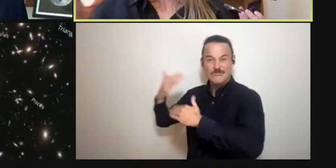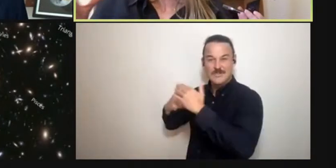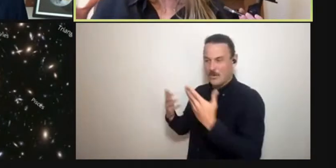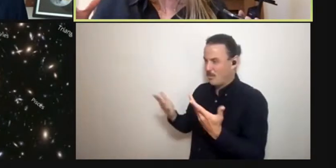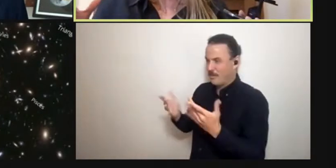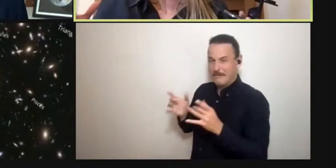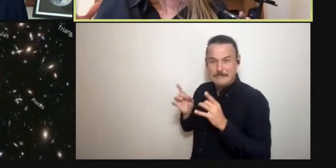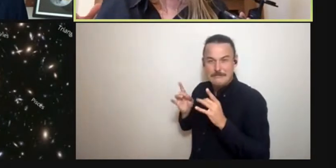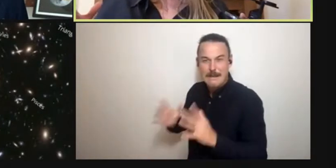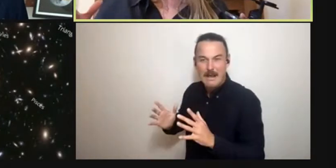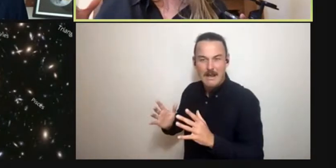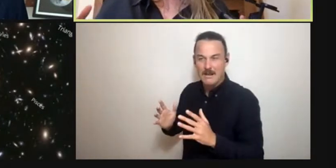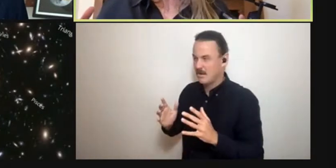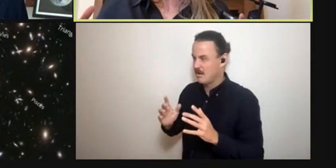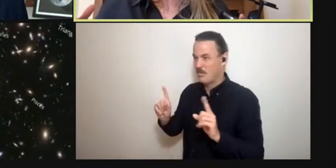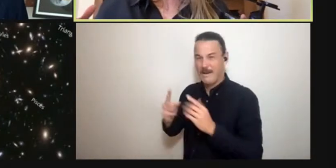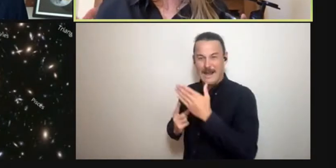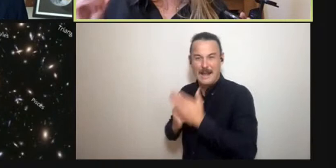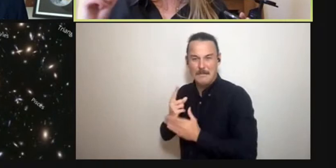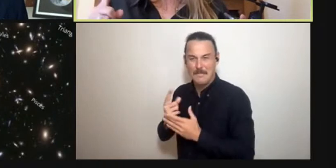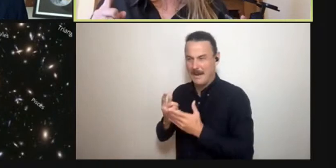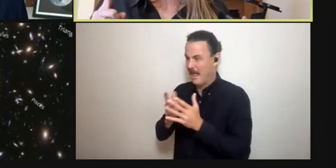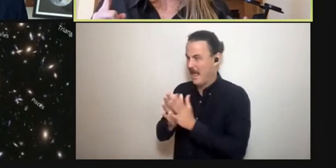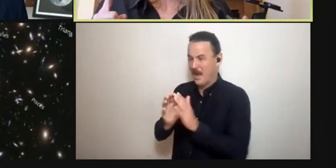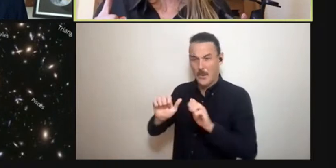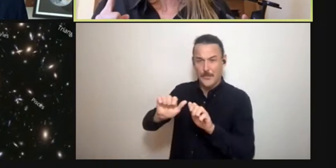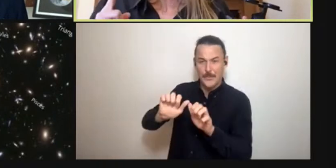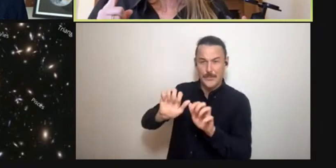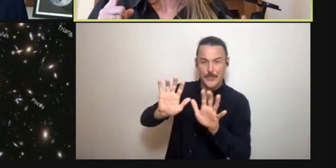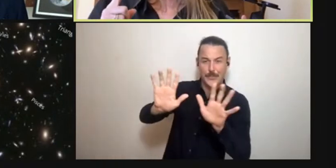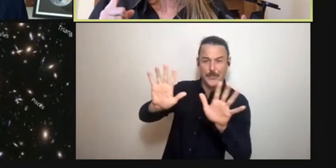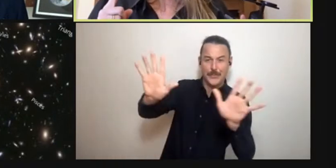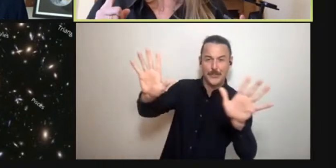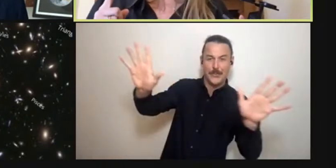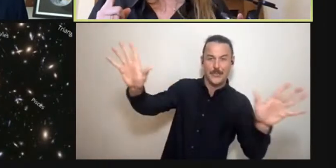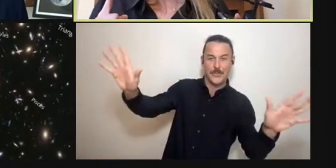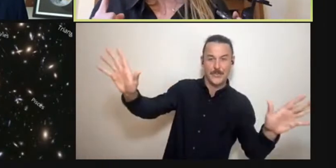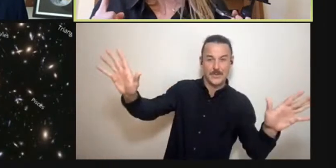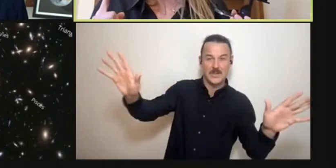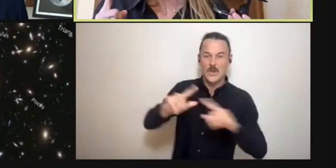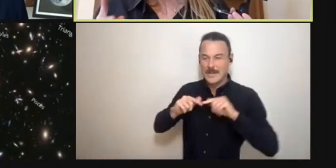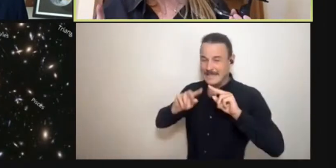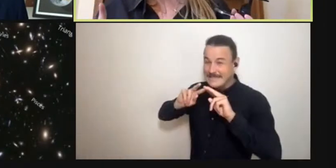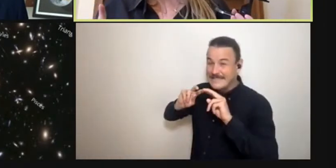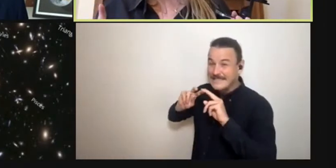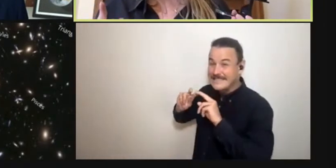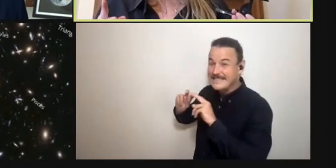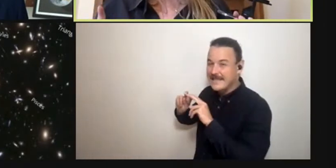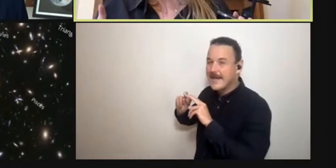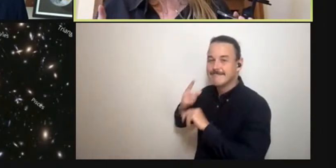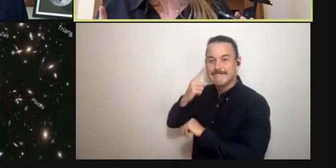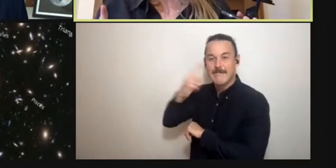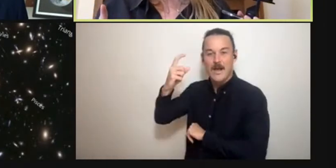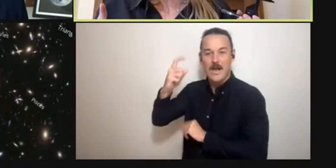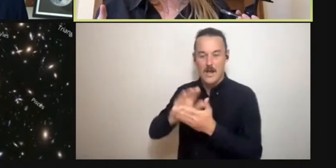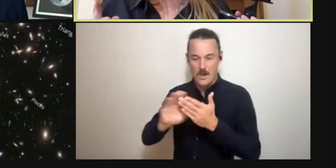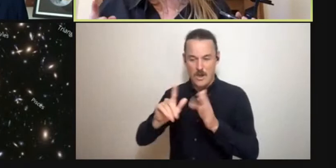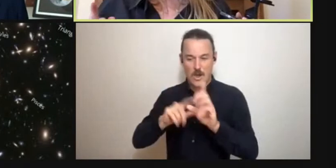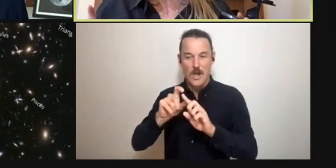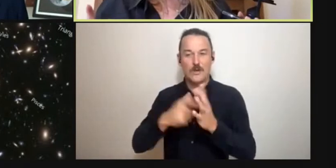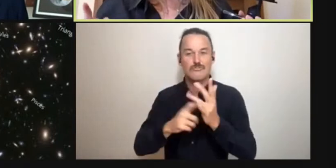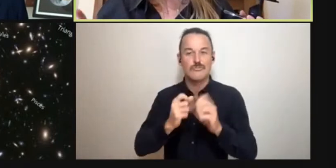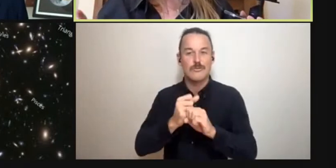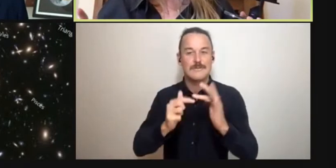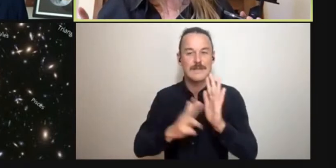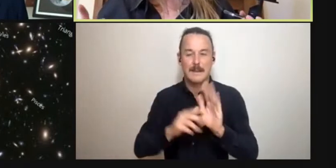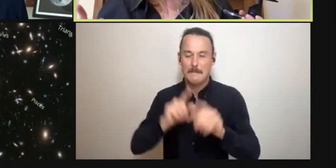the preliminary elements were made, that hydrogen was the most abundant. And you know why stars are important? We